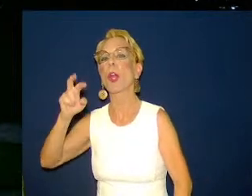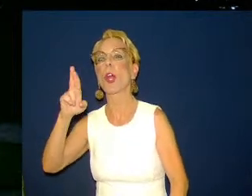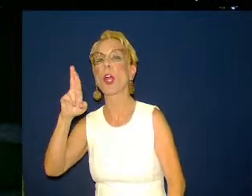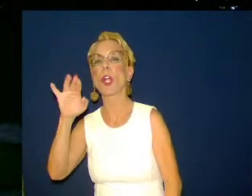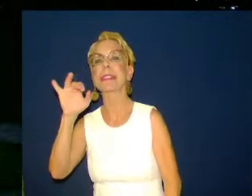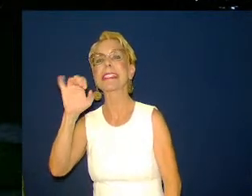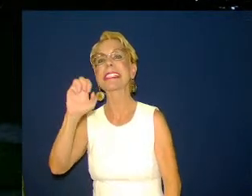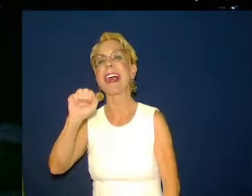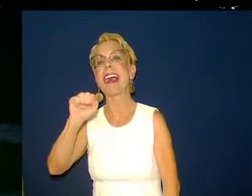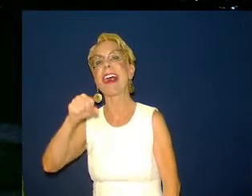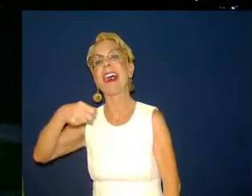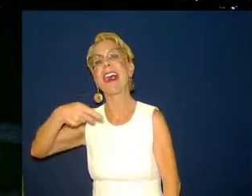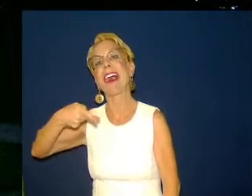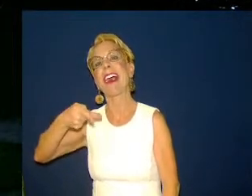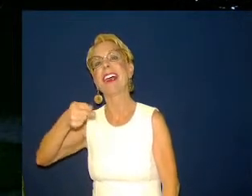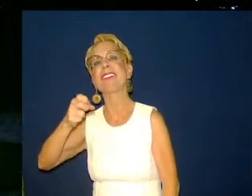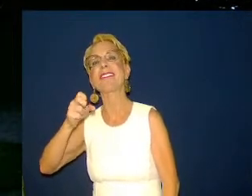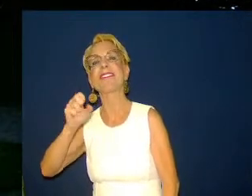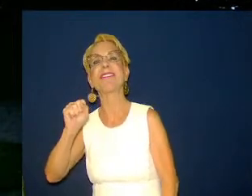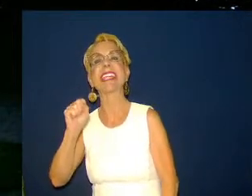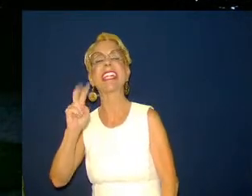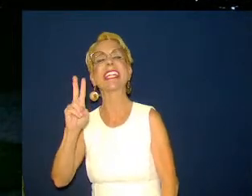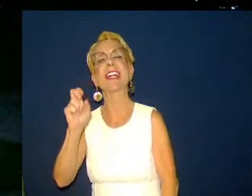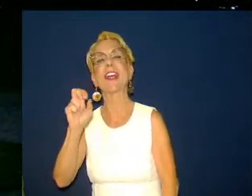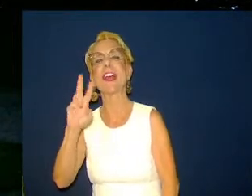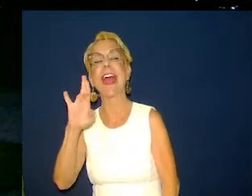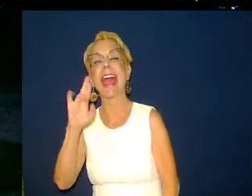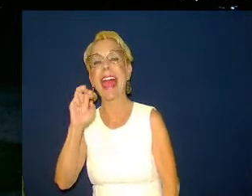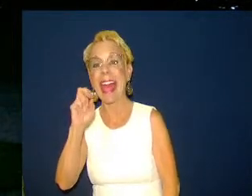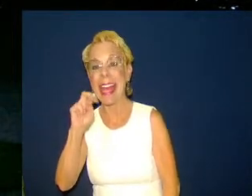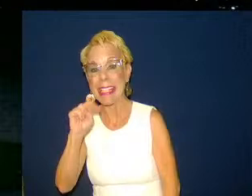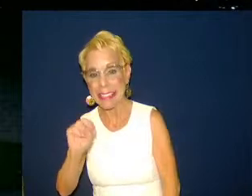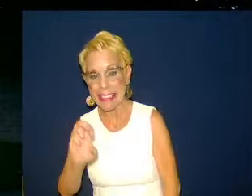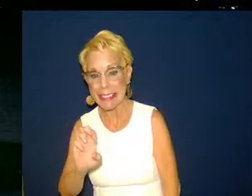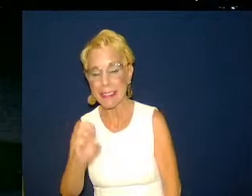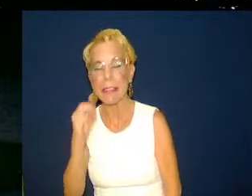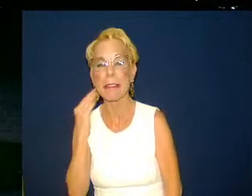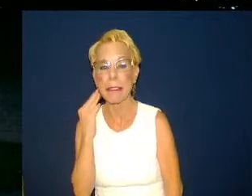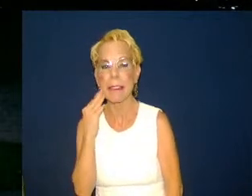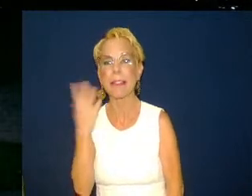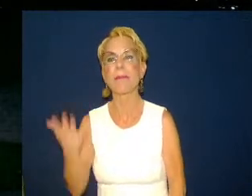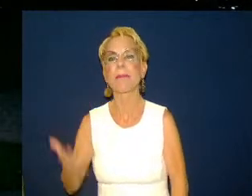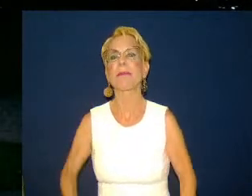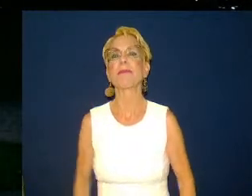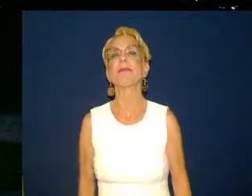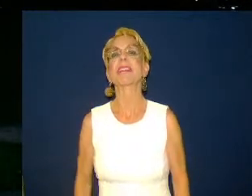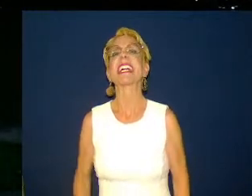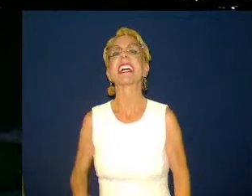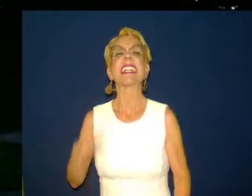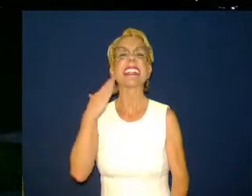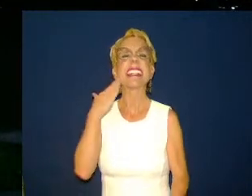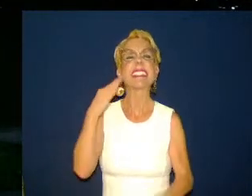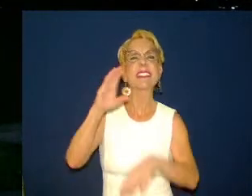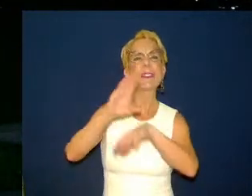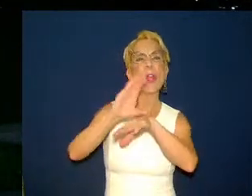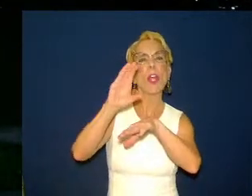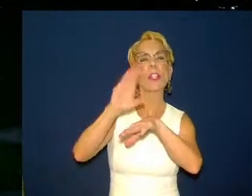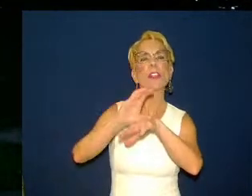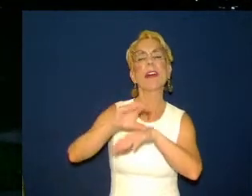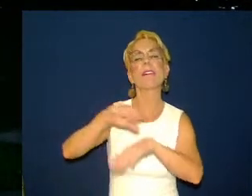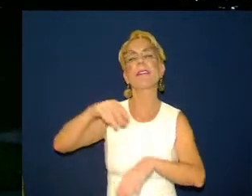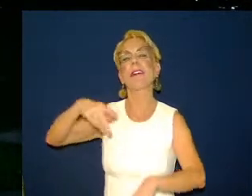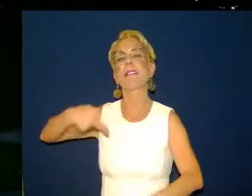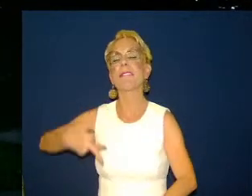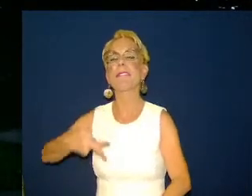but you know, the church at Philadelphia was a church that never quit, even when they had